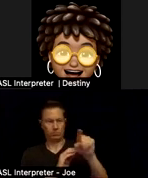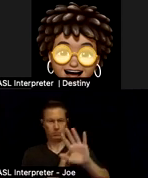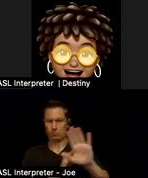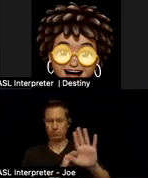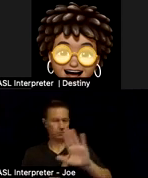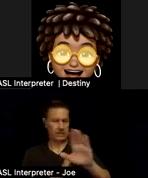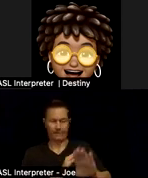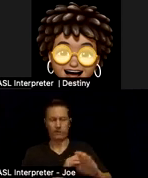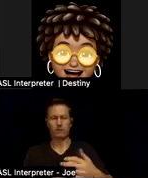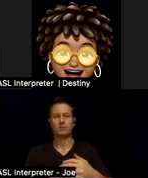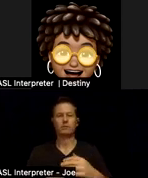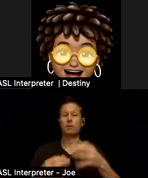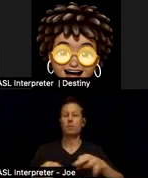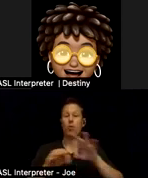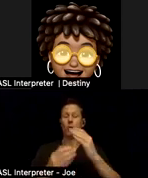critical parts